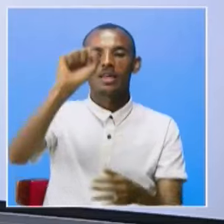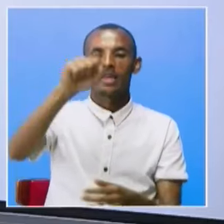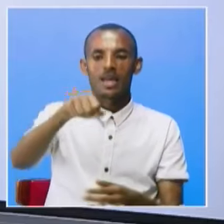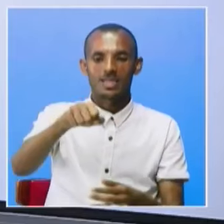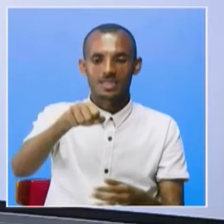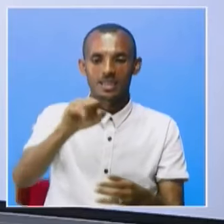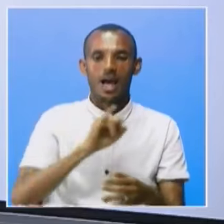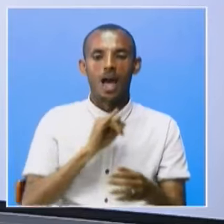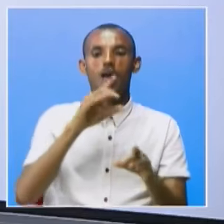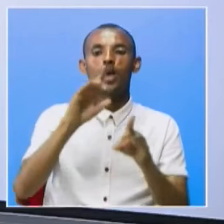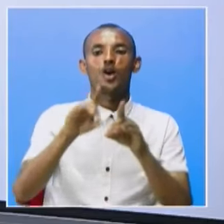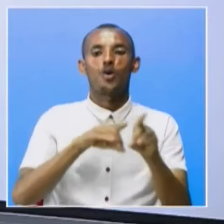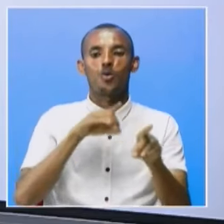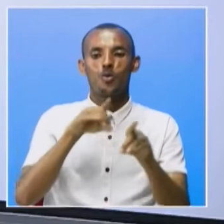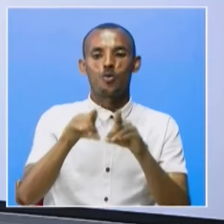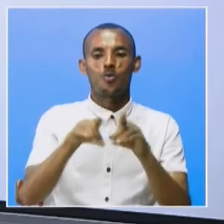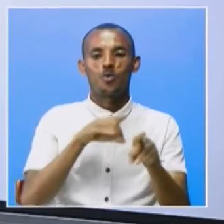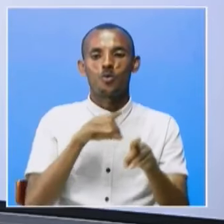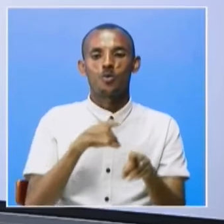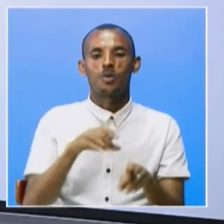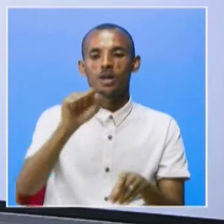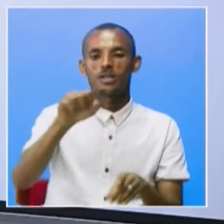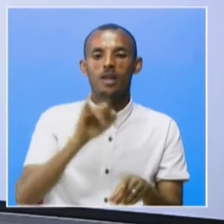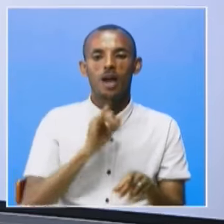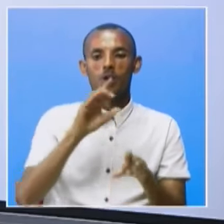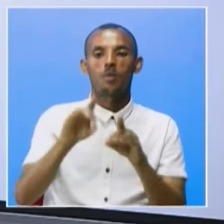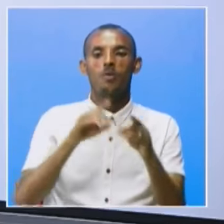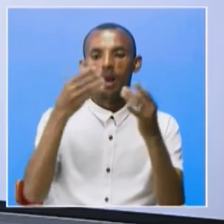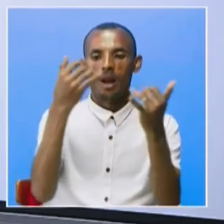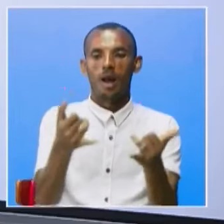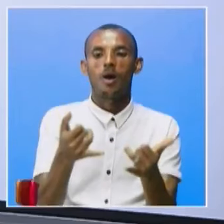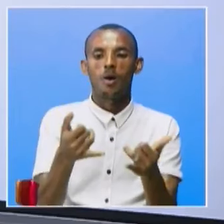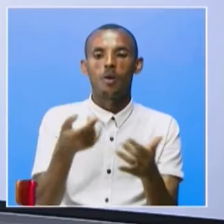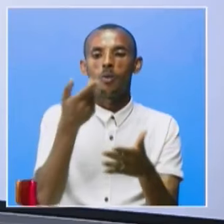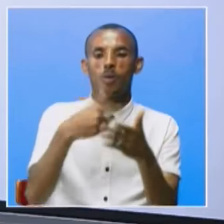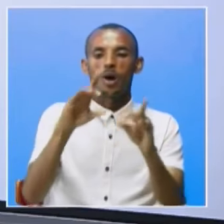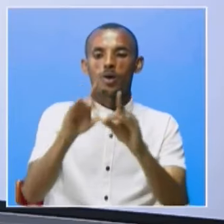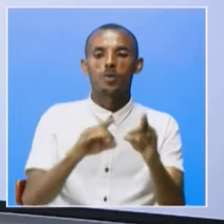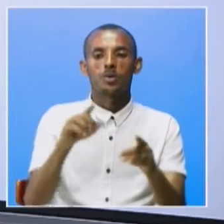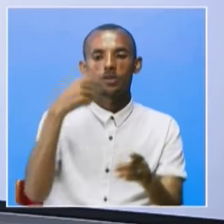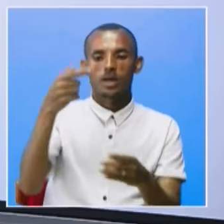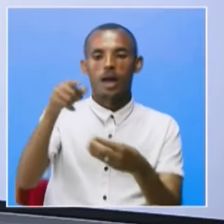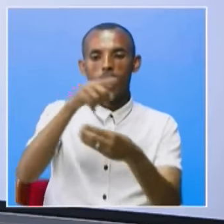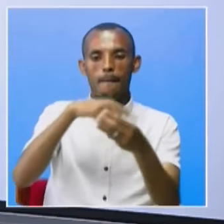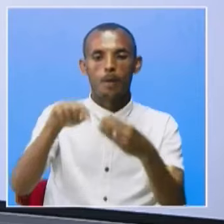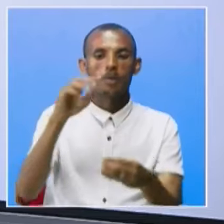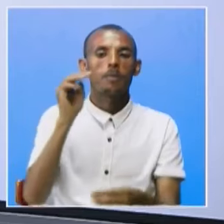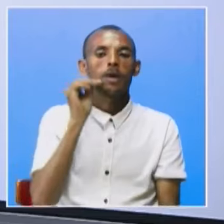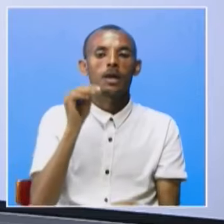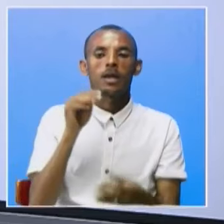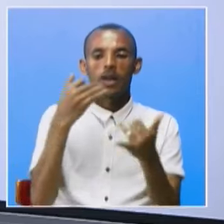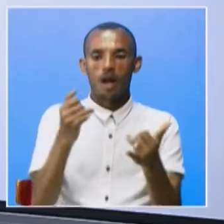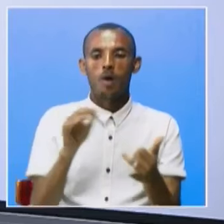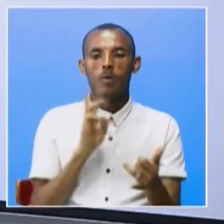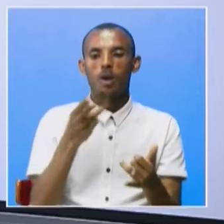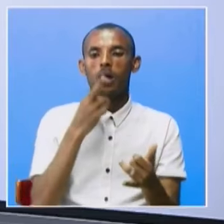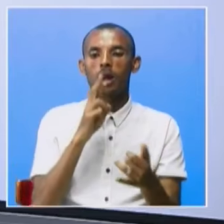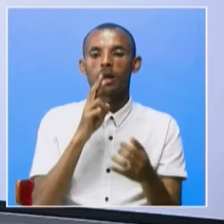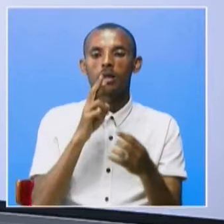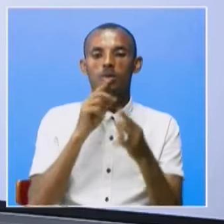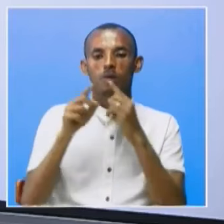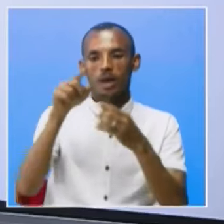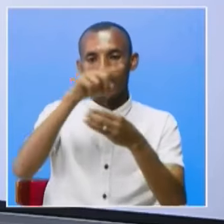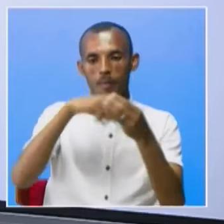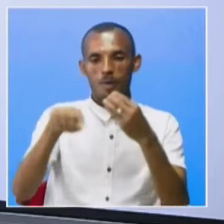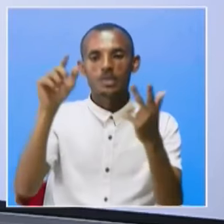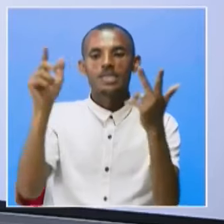do. Yes, I do. Now, what do you say about Mary? Now we are talking about a third person